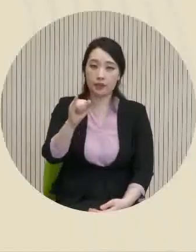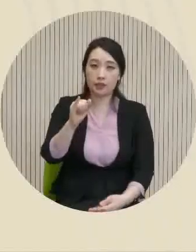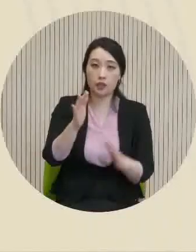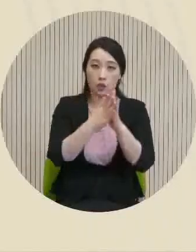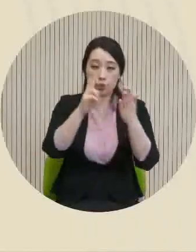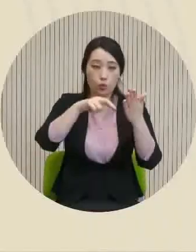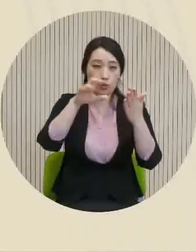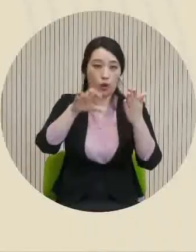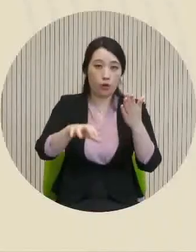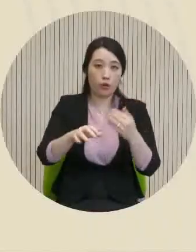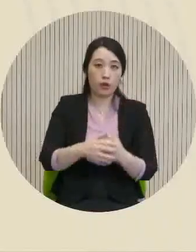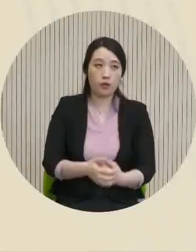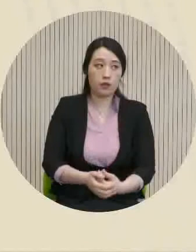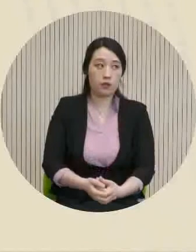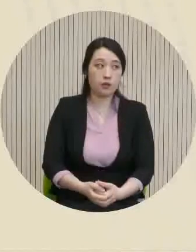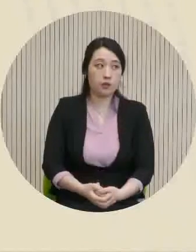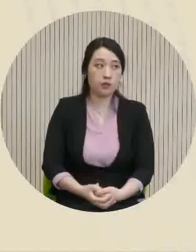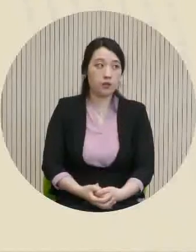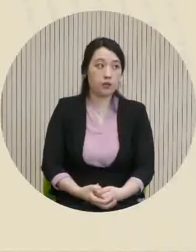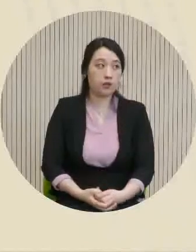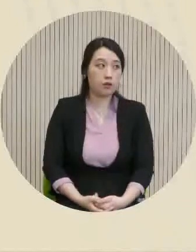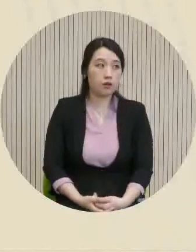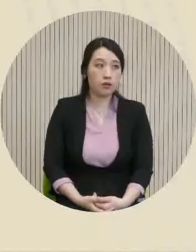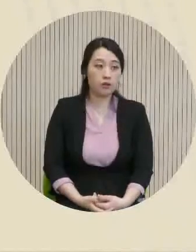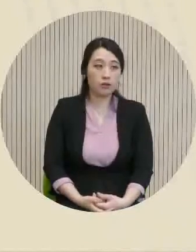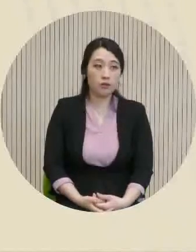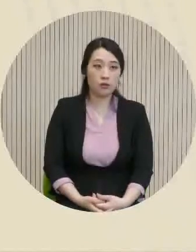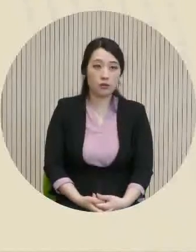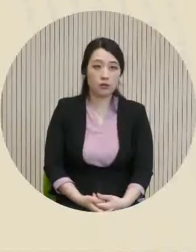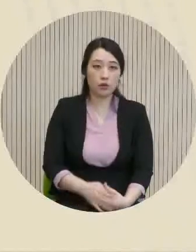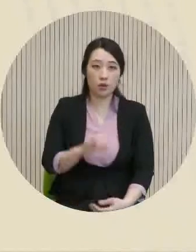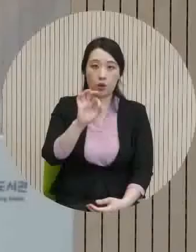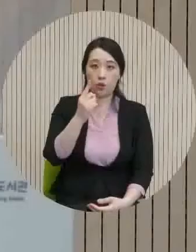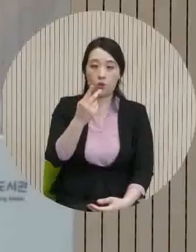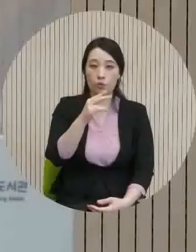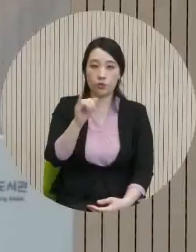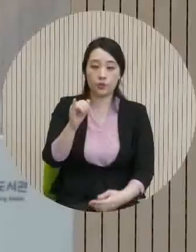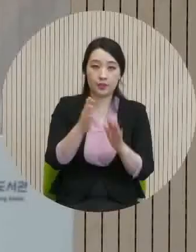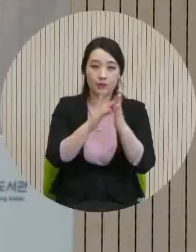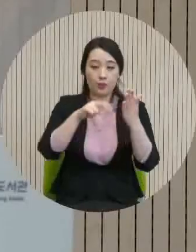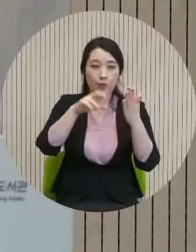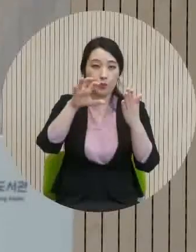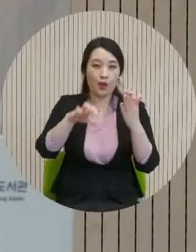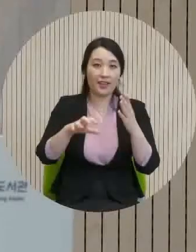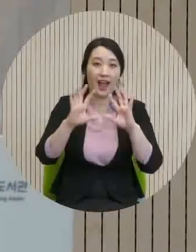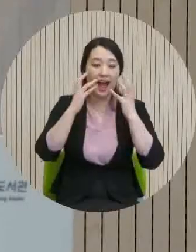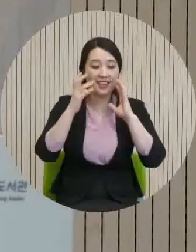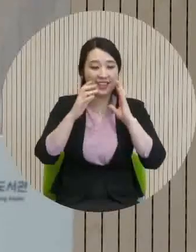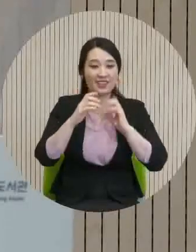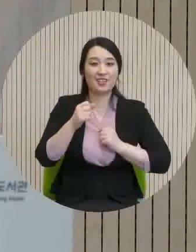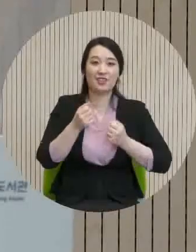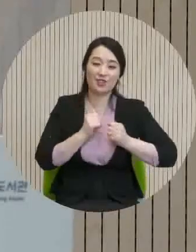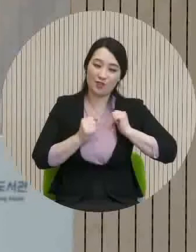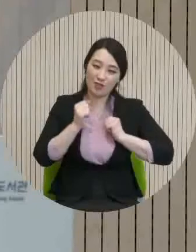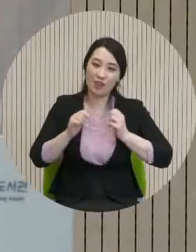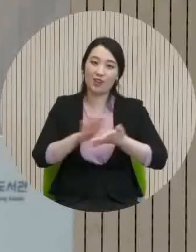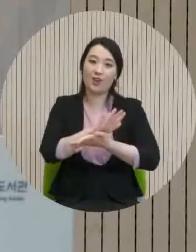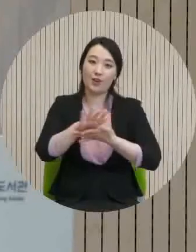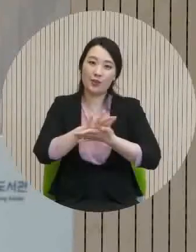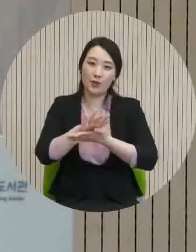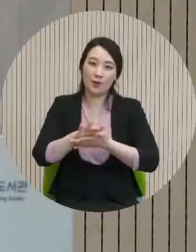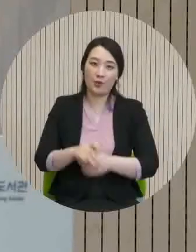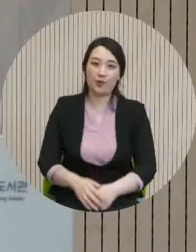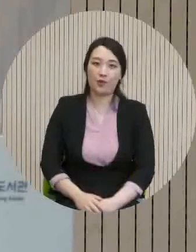should call Helsinki OD Library, Helsinki Central Library, OD a library? This is a place where children running